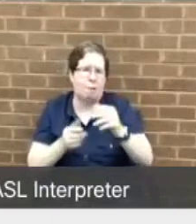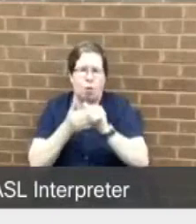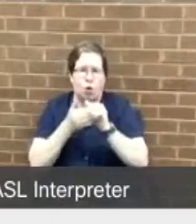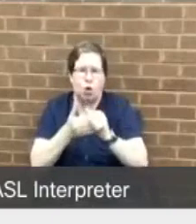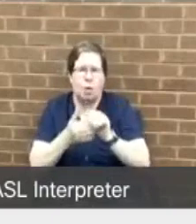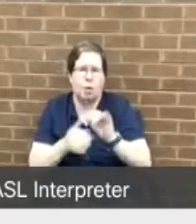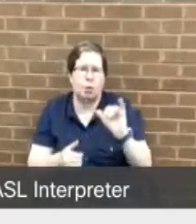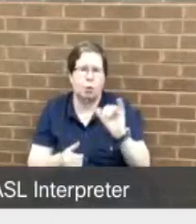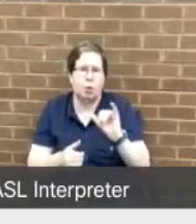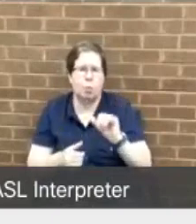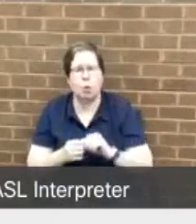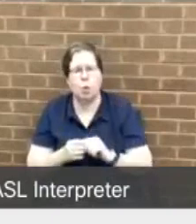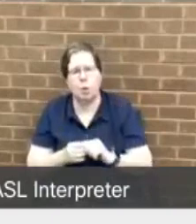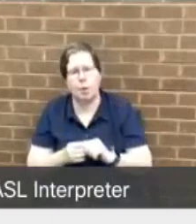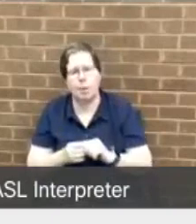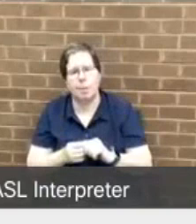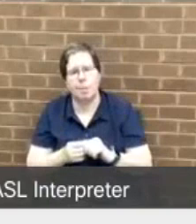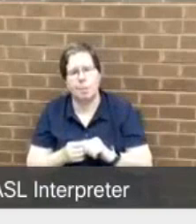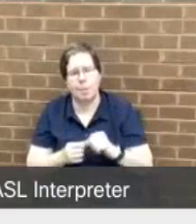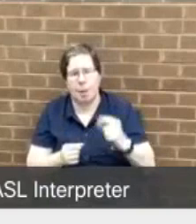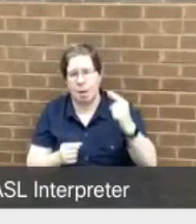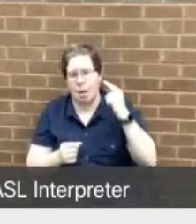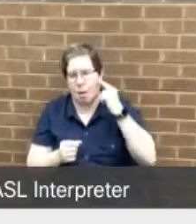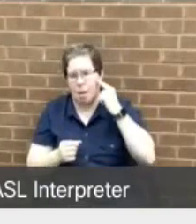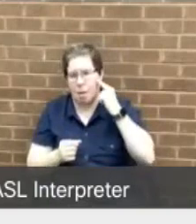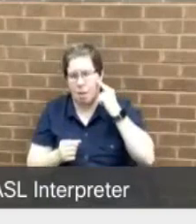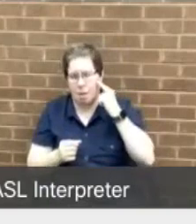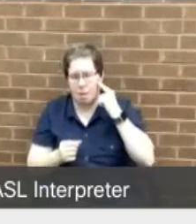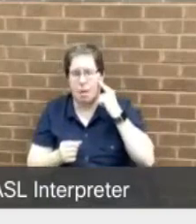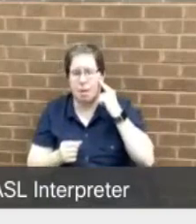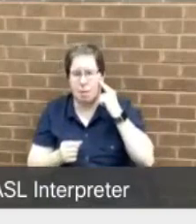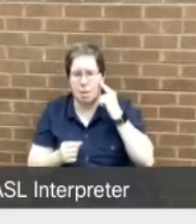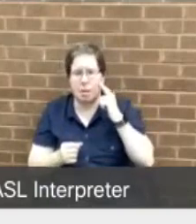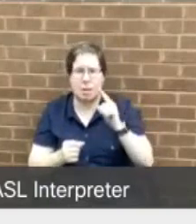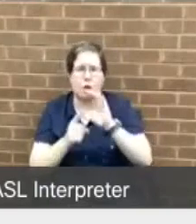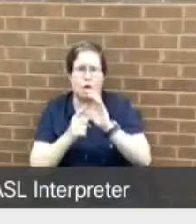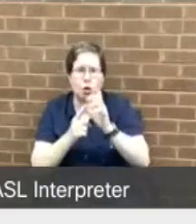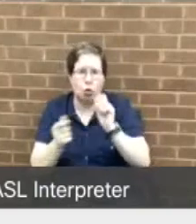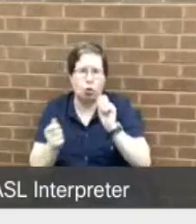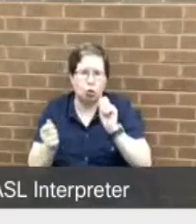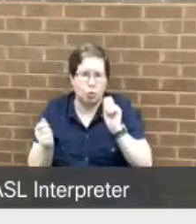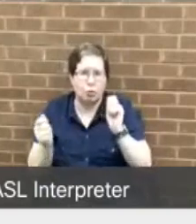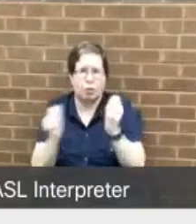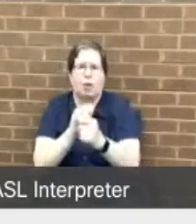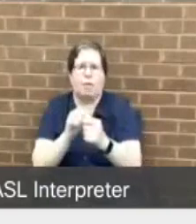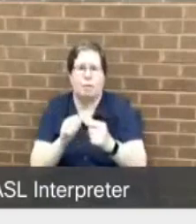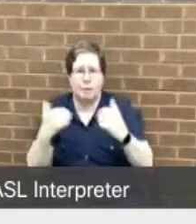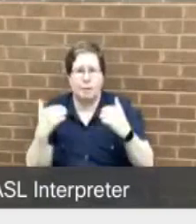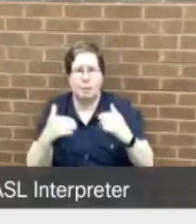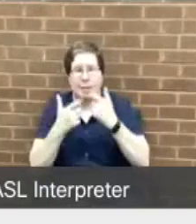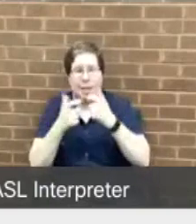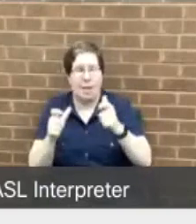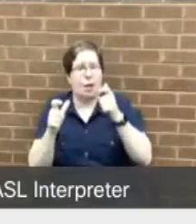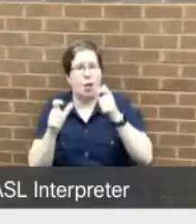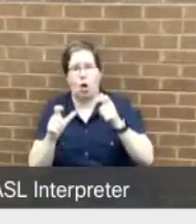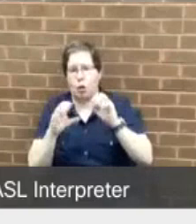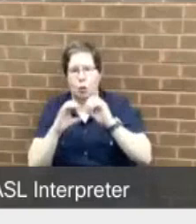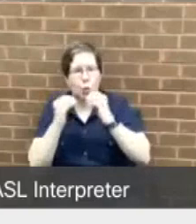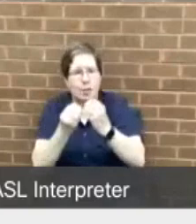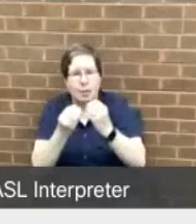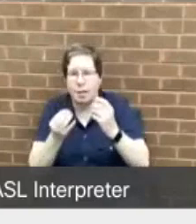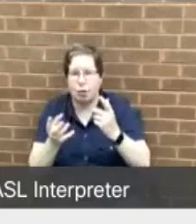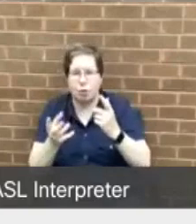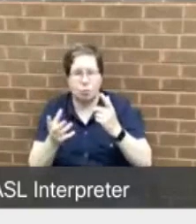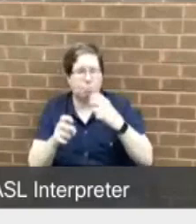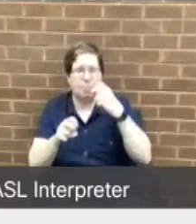well. I think that is, you know, culture shift in any large organization or agency is